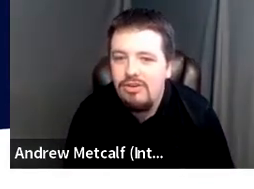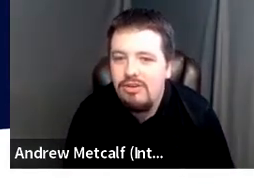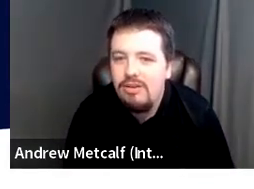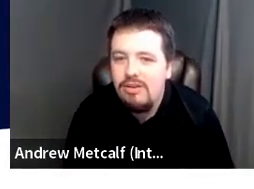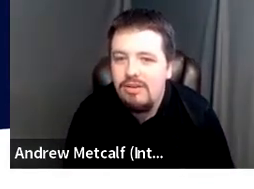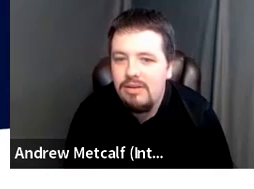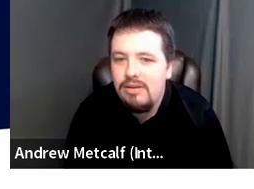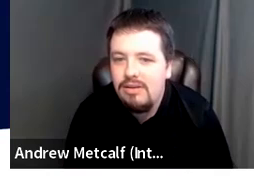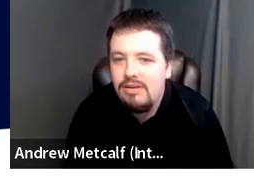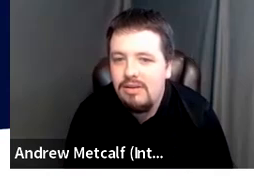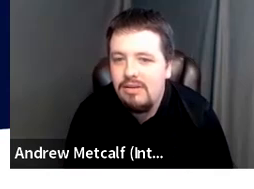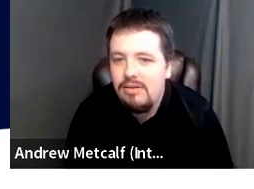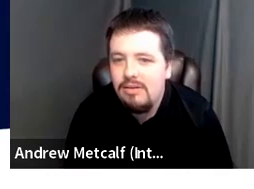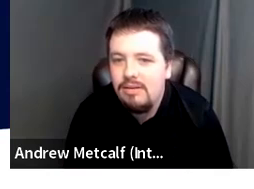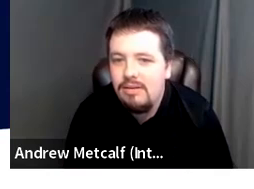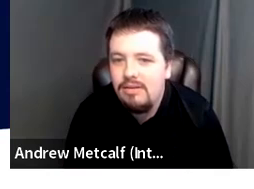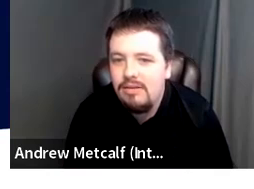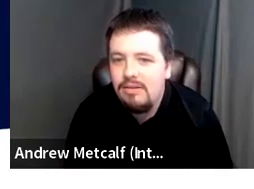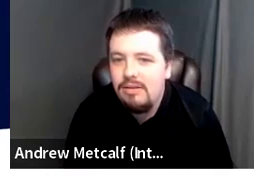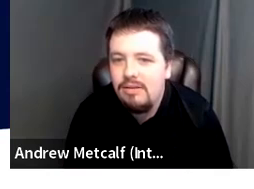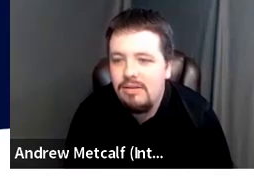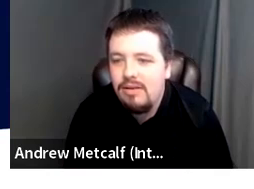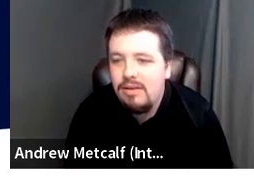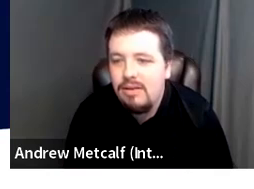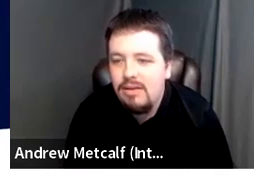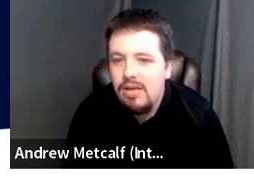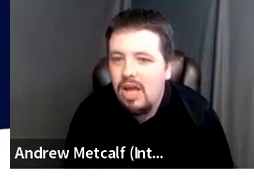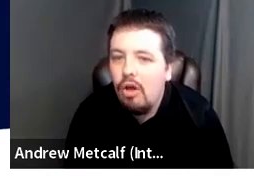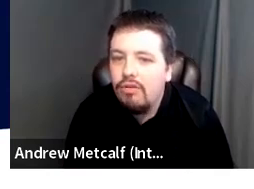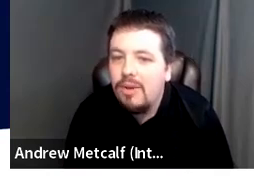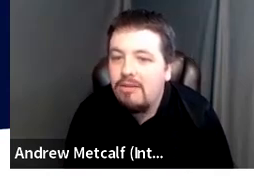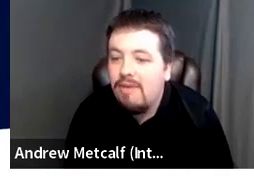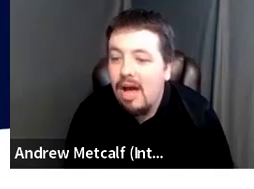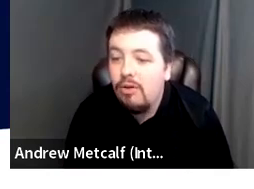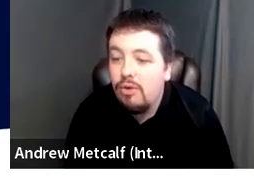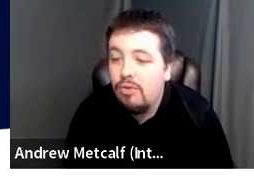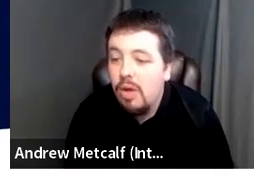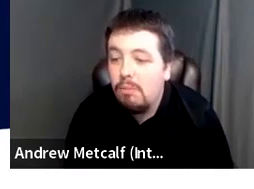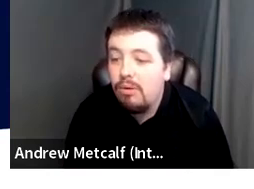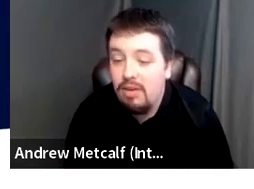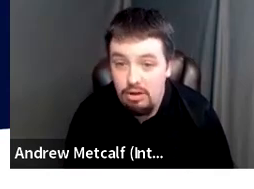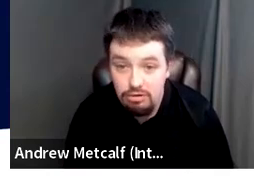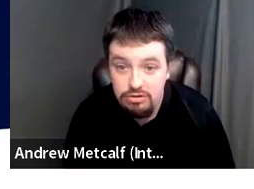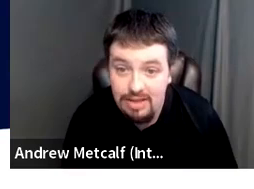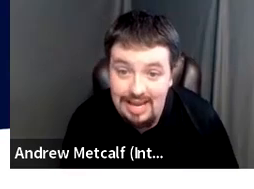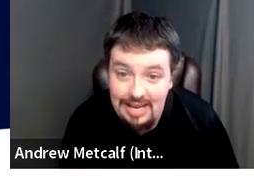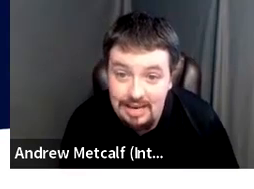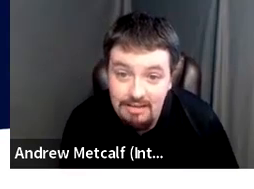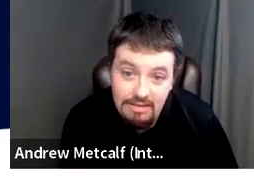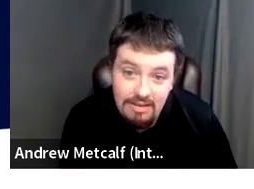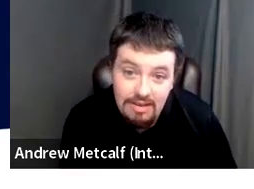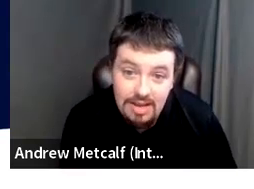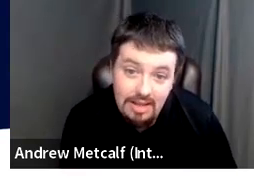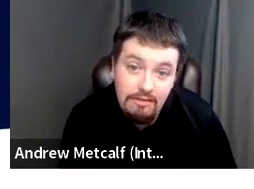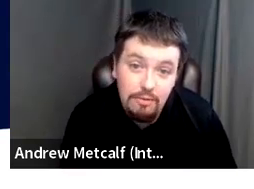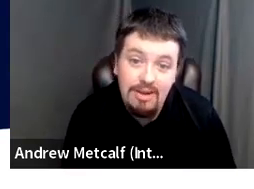heritage. Also, it values multicultural